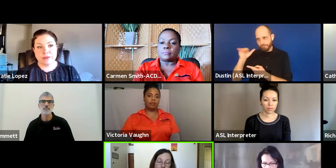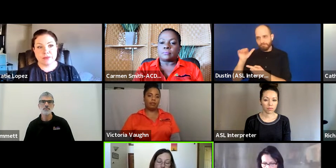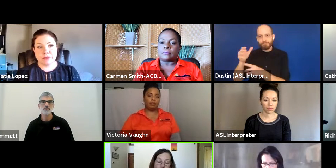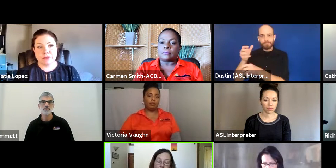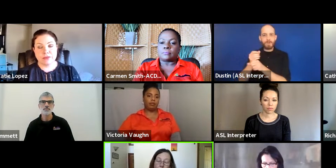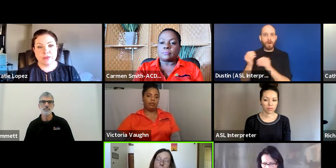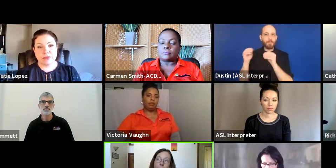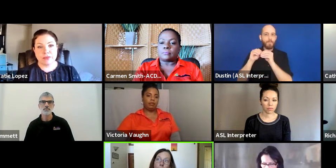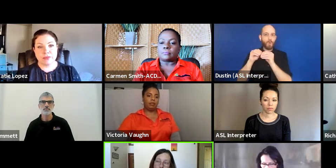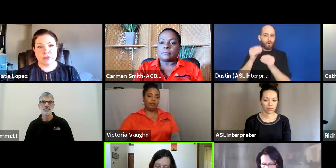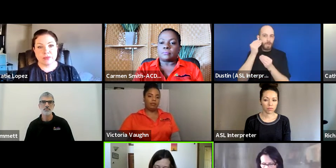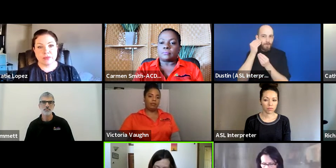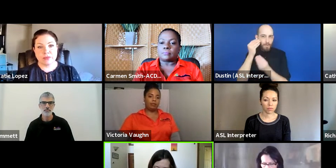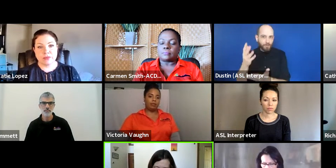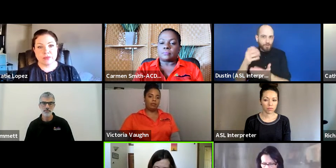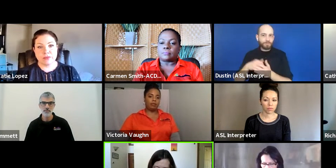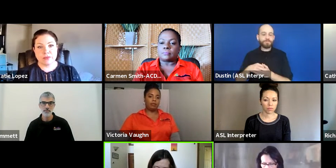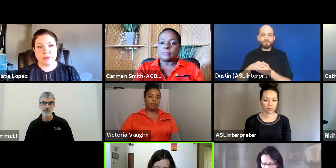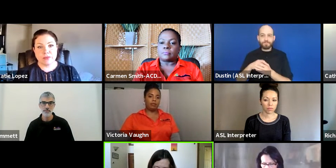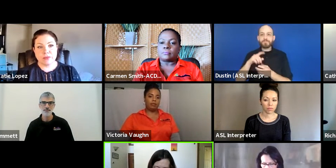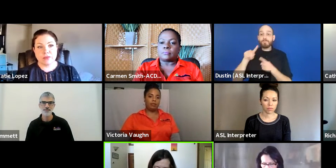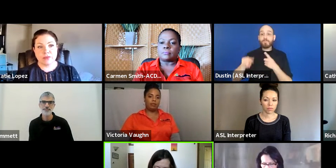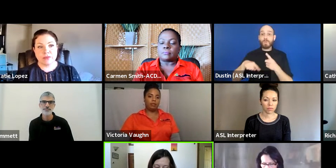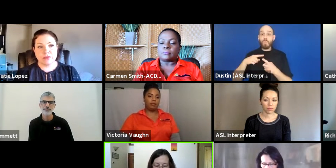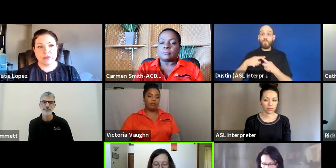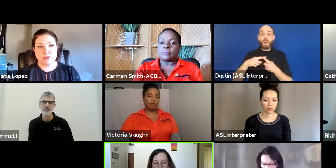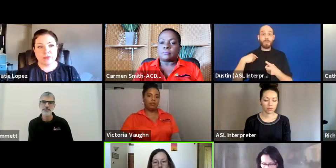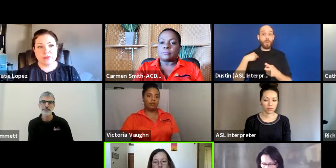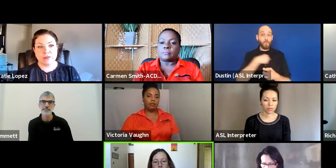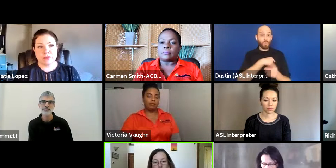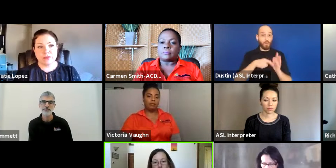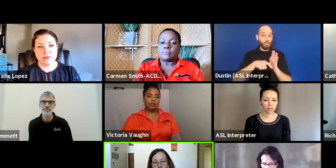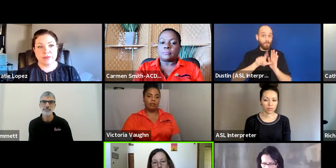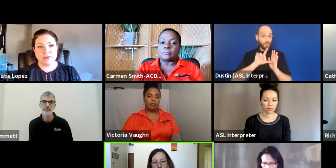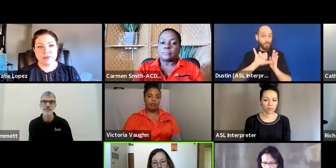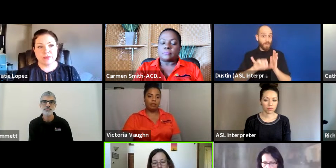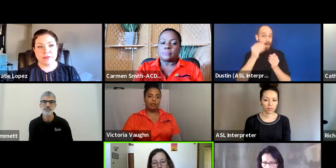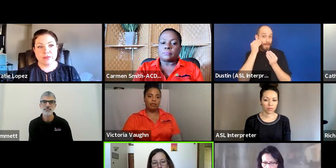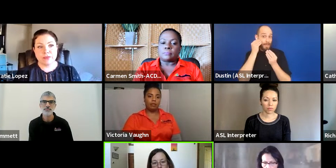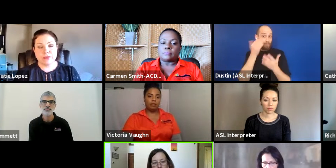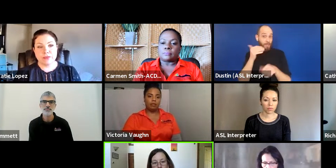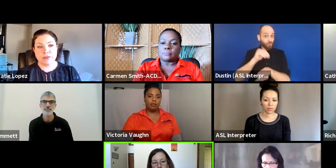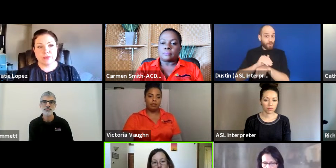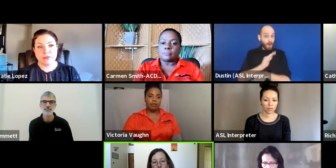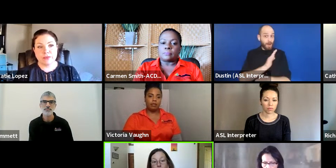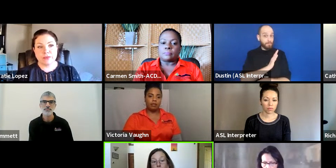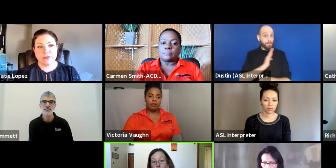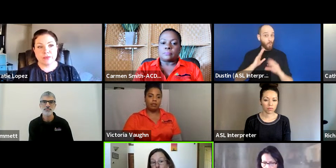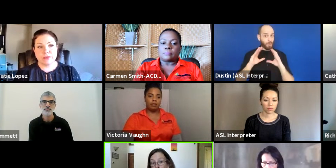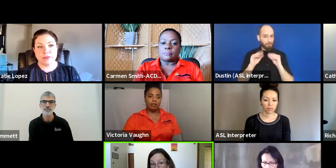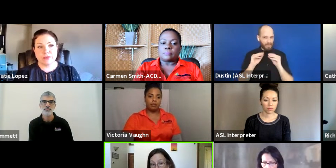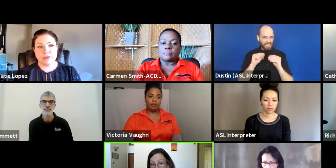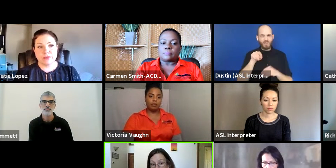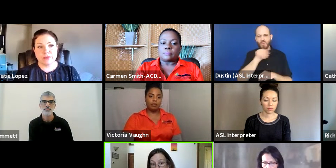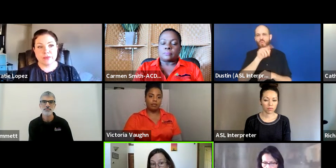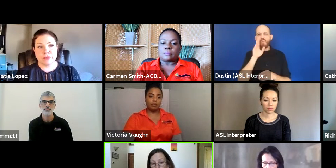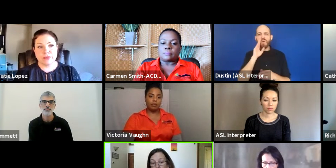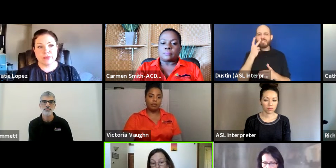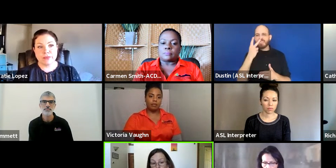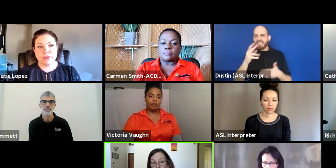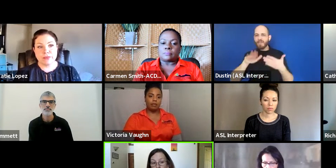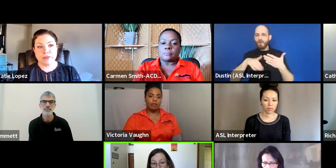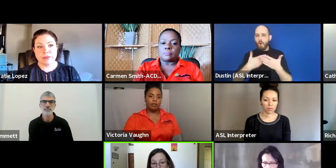the minutes, the information, excuse me, for tonight's board meeting, you'll see all of the information under the